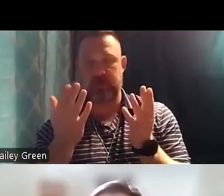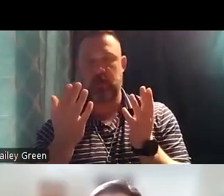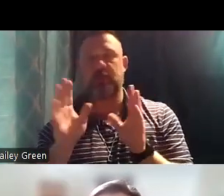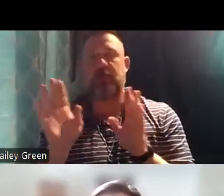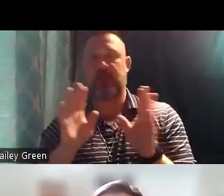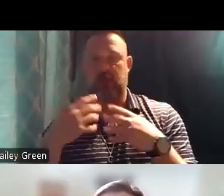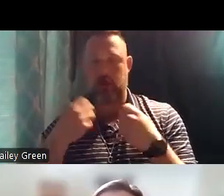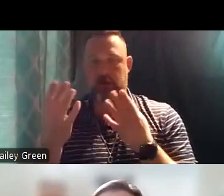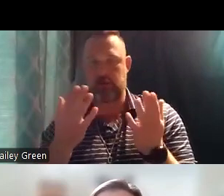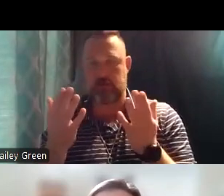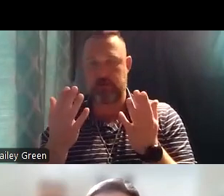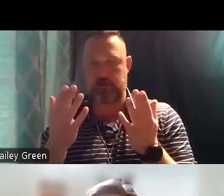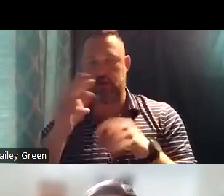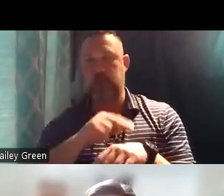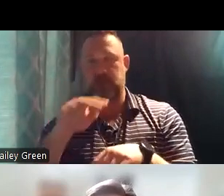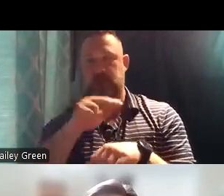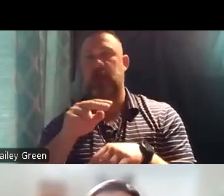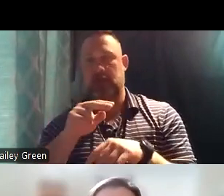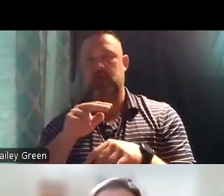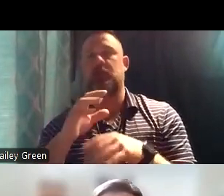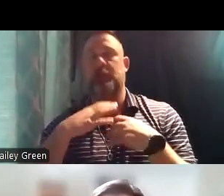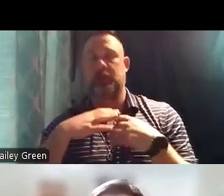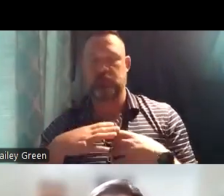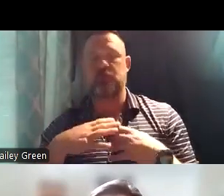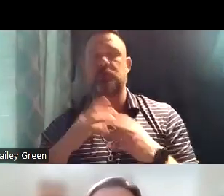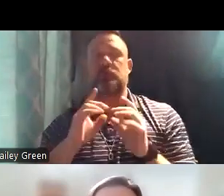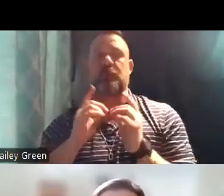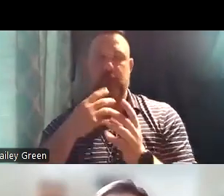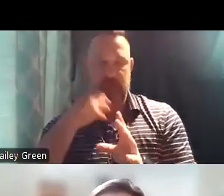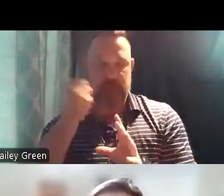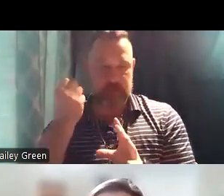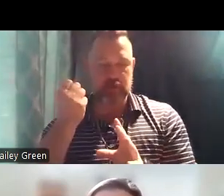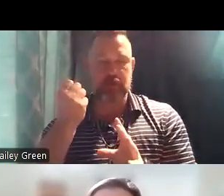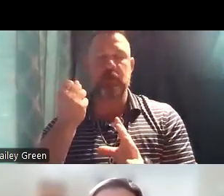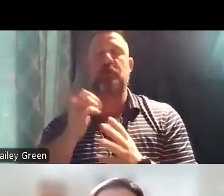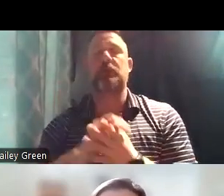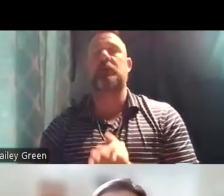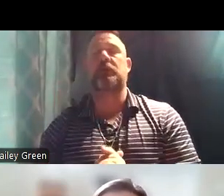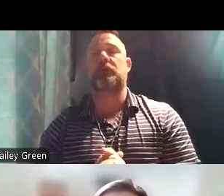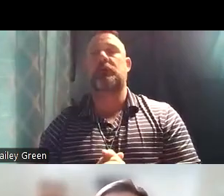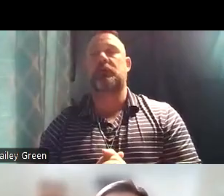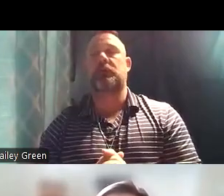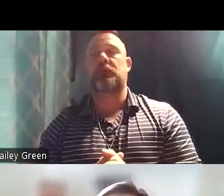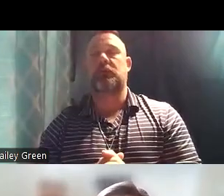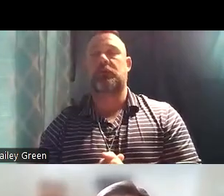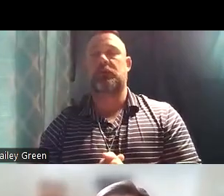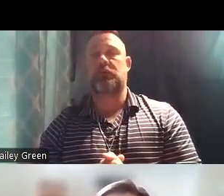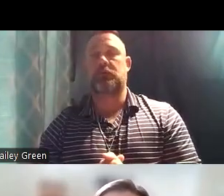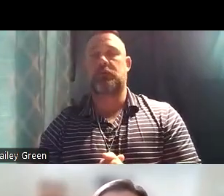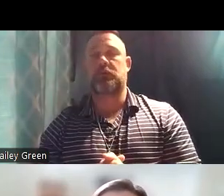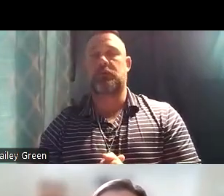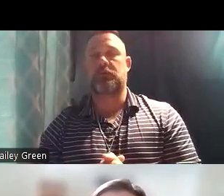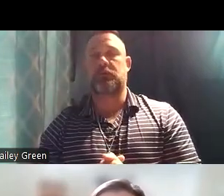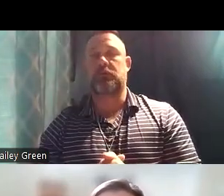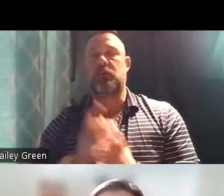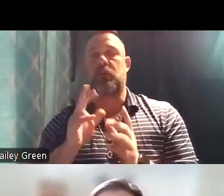Behavioral Health Services Oversight and Accountability Commission, Department of Aging, our partners at ADRCAC who